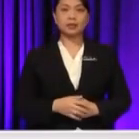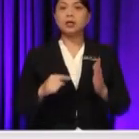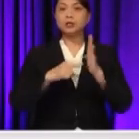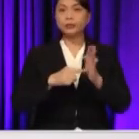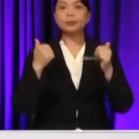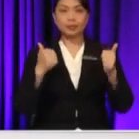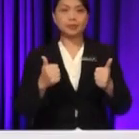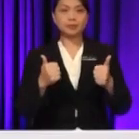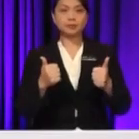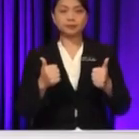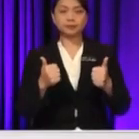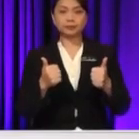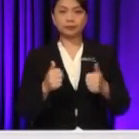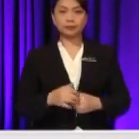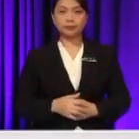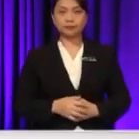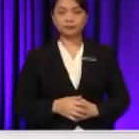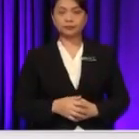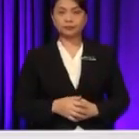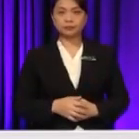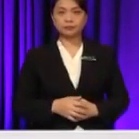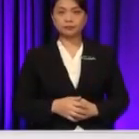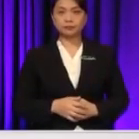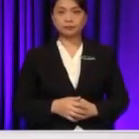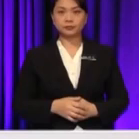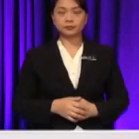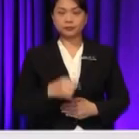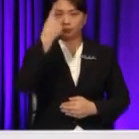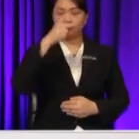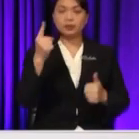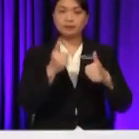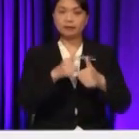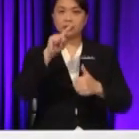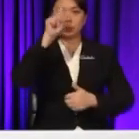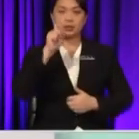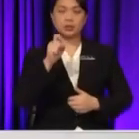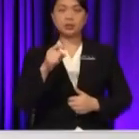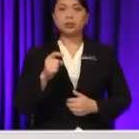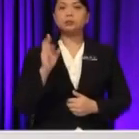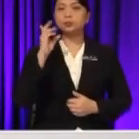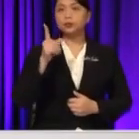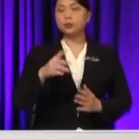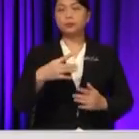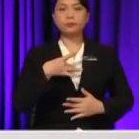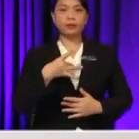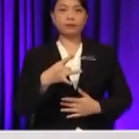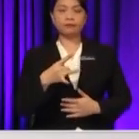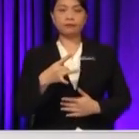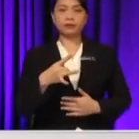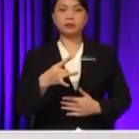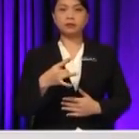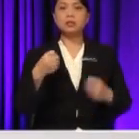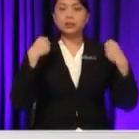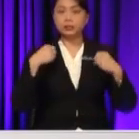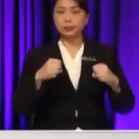Yes. Okay. All right. Okay. All right. For the first question, do you prefer shopping for clothes on foot or shopping online?